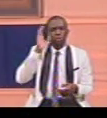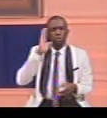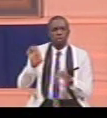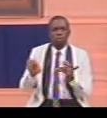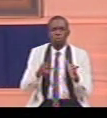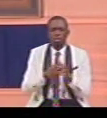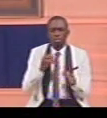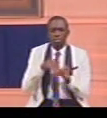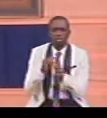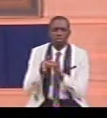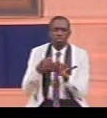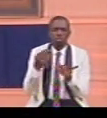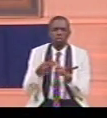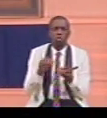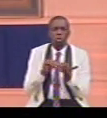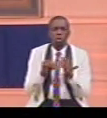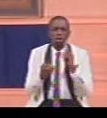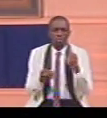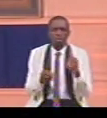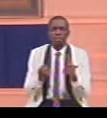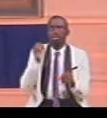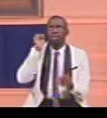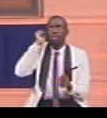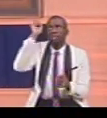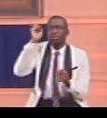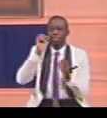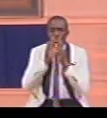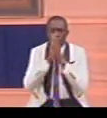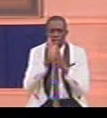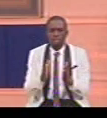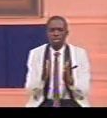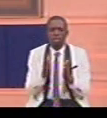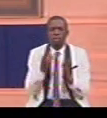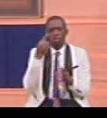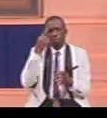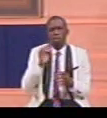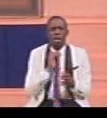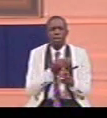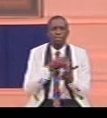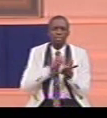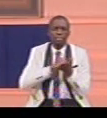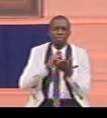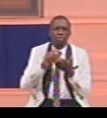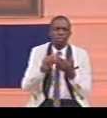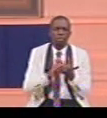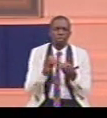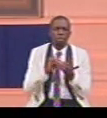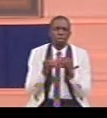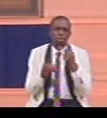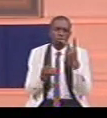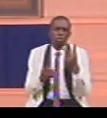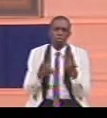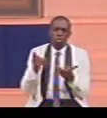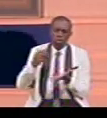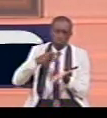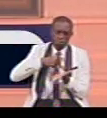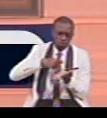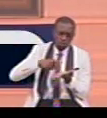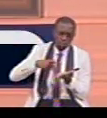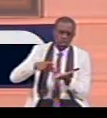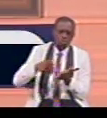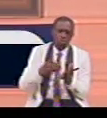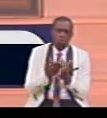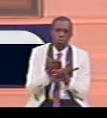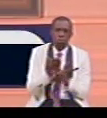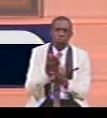for our sanctification number two the Purity through sanctification the Purity through sanctification in